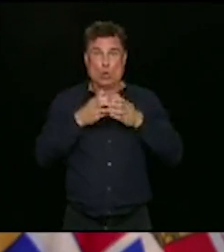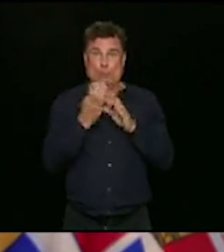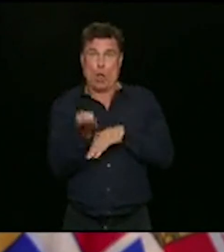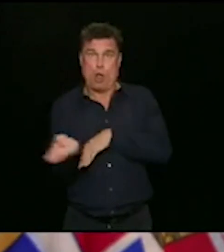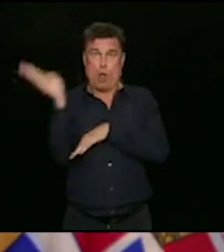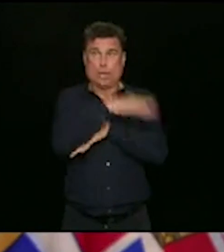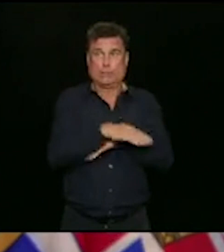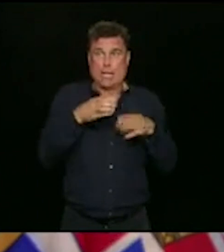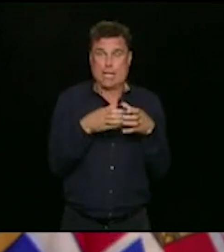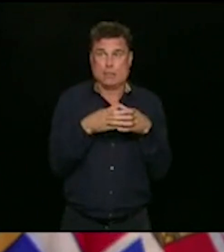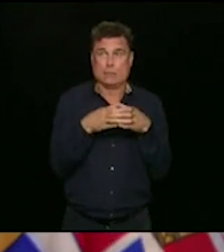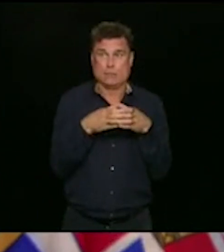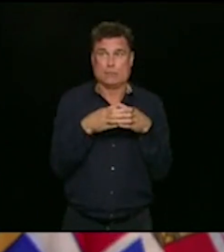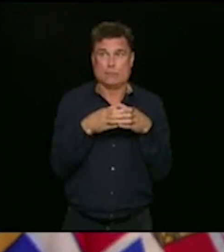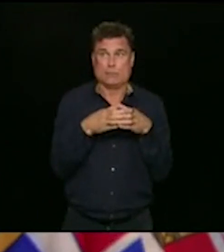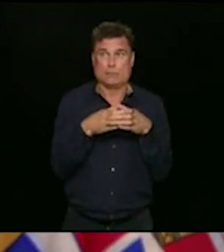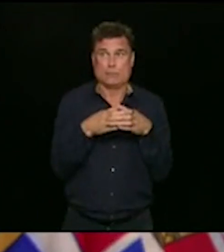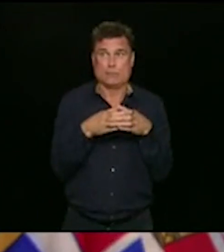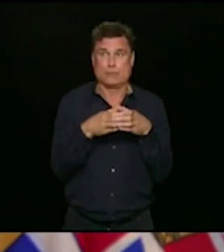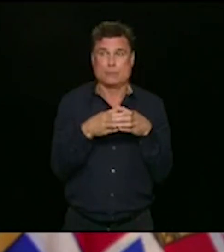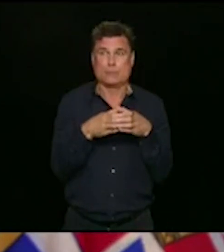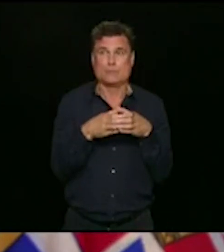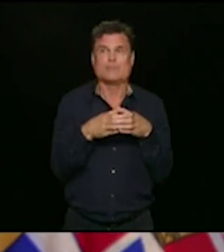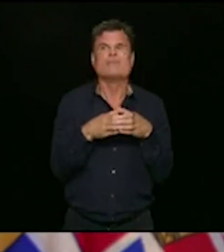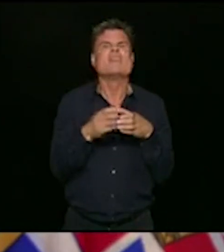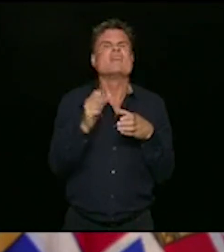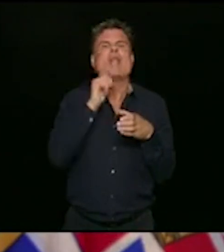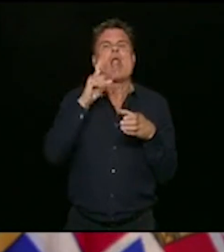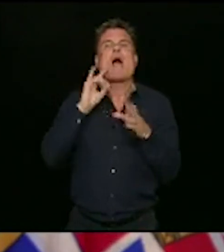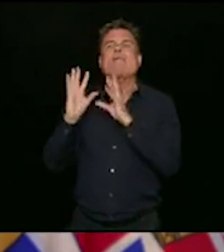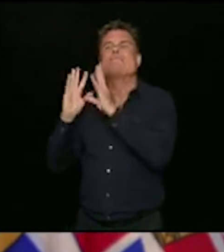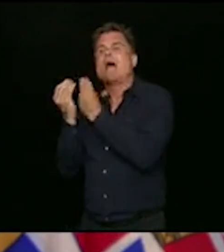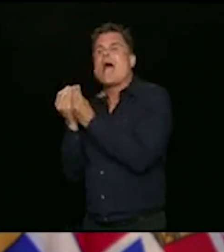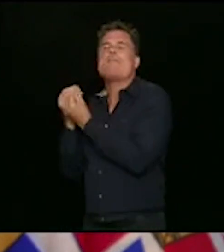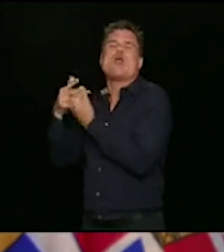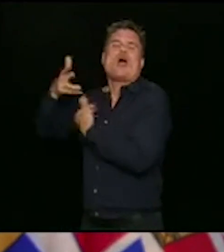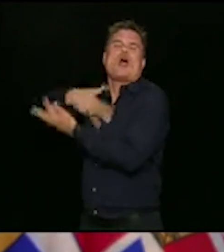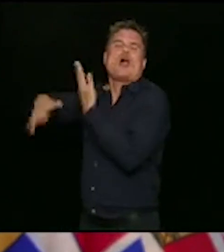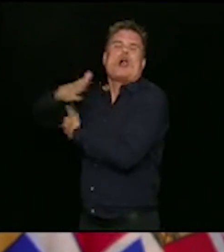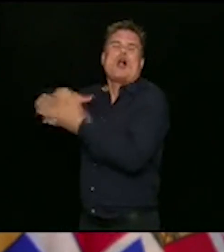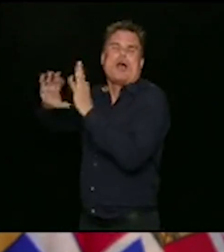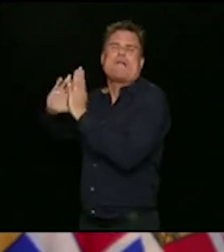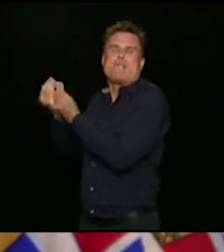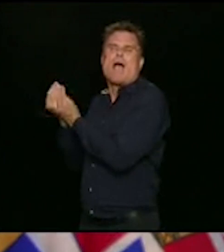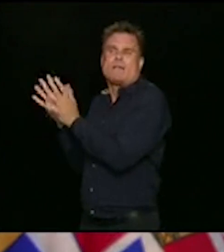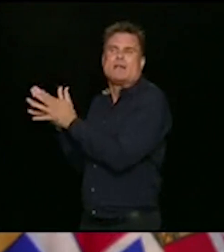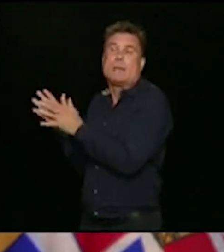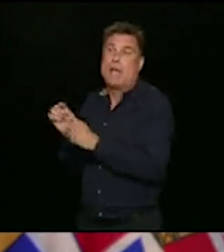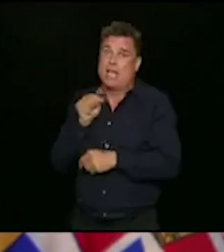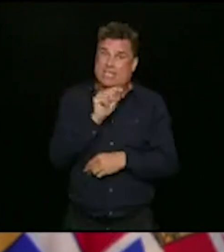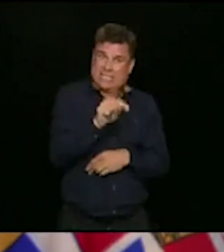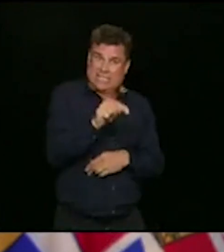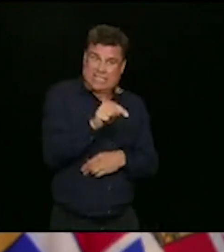slightly different. So the learning groups are not the same as our family group where we hug and we have that close